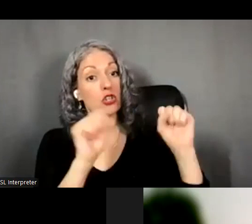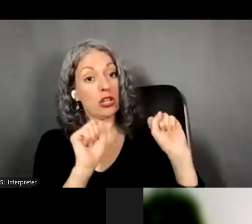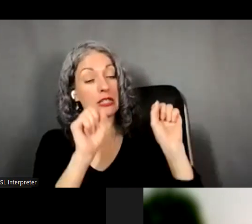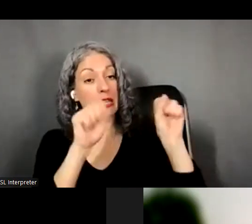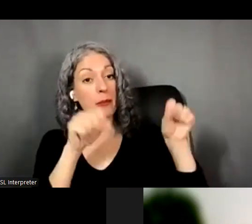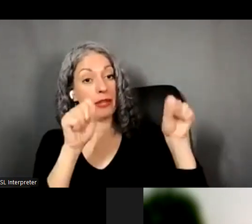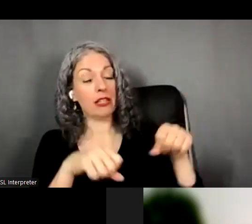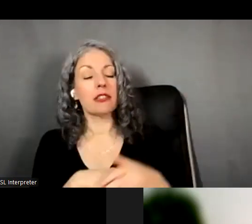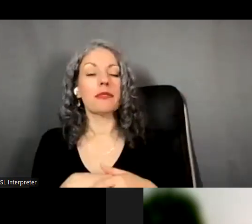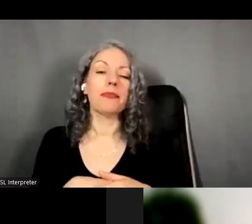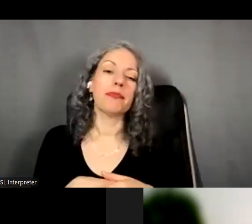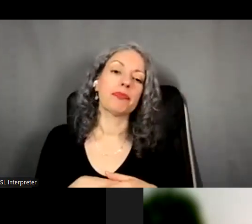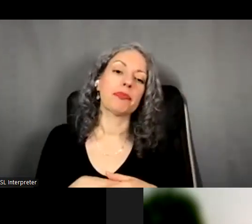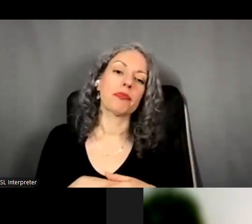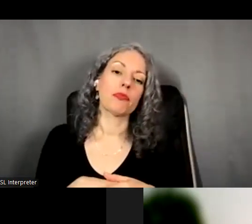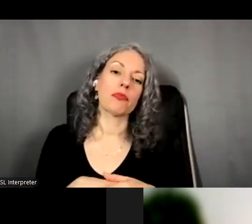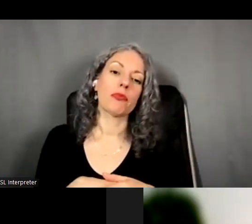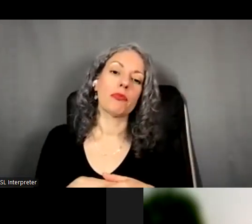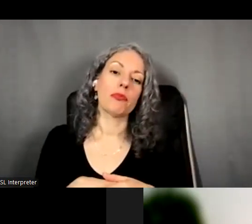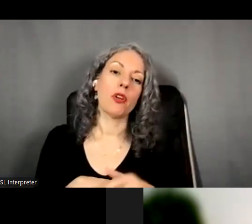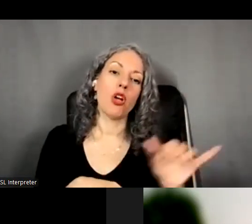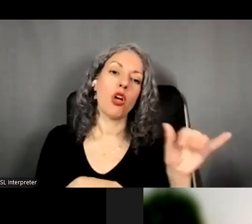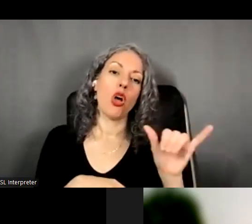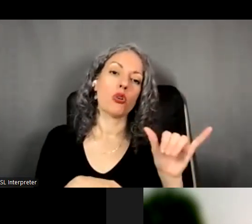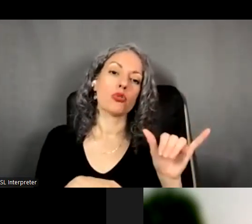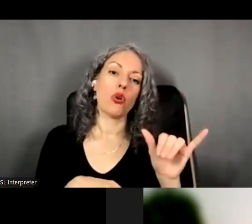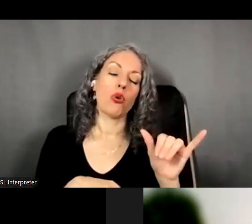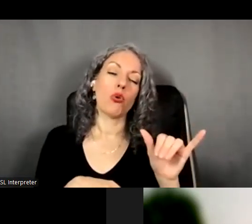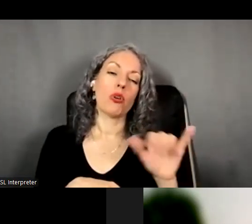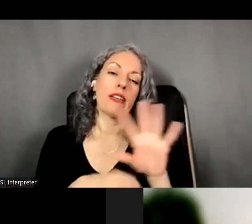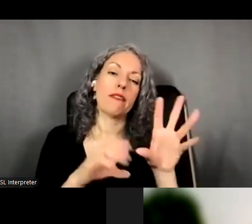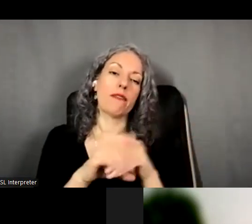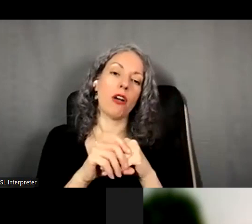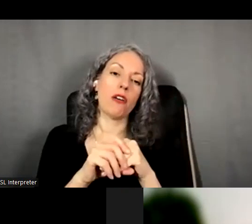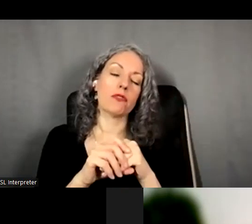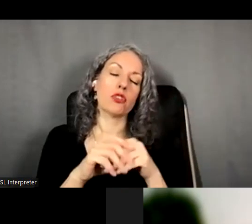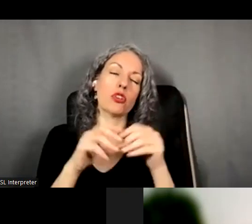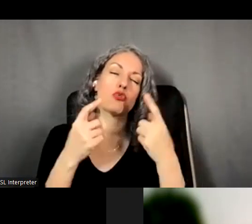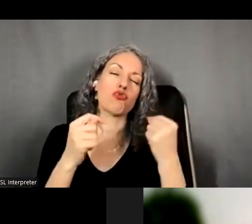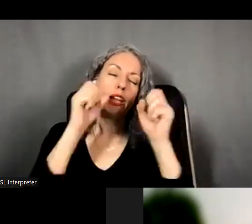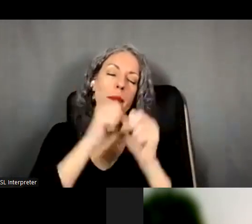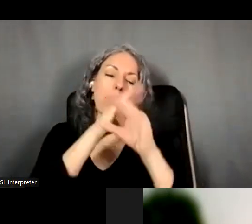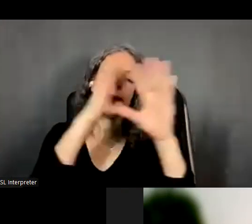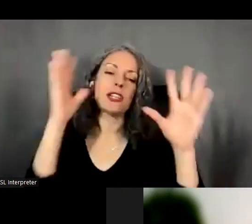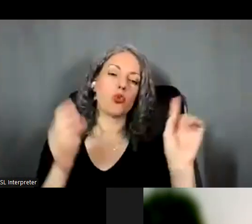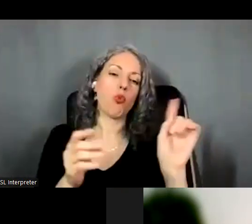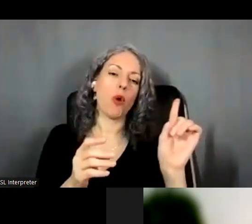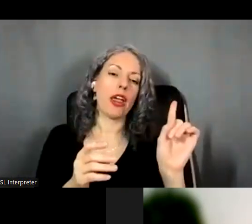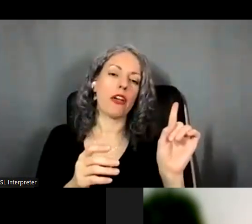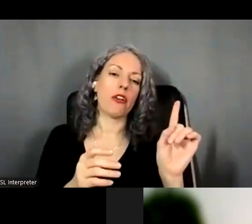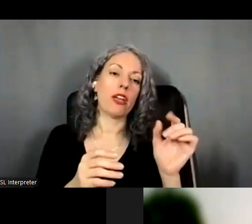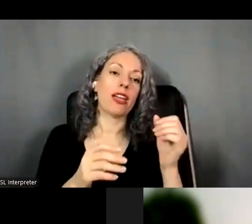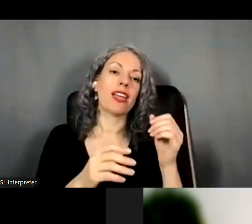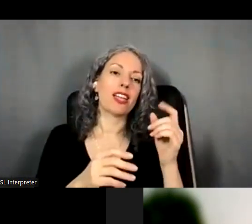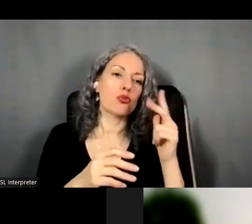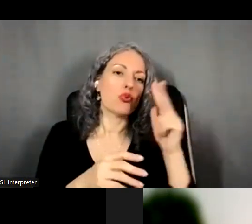well. There's also an element of trying to imagine where we think some of this will get in a few years,